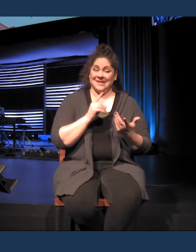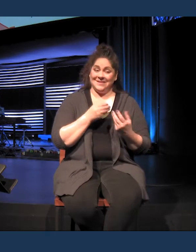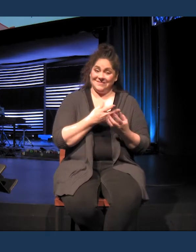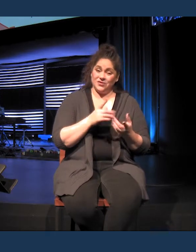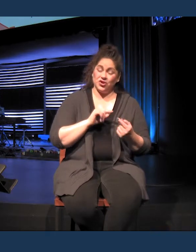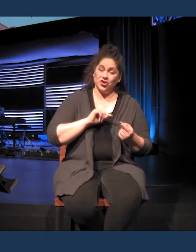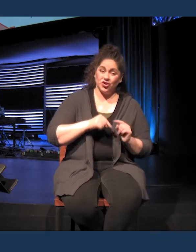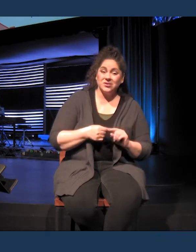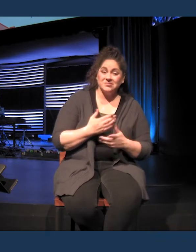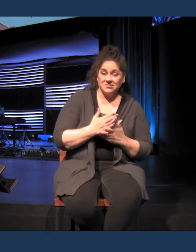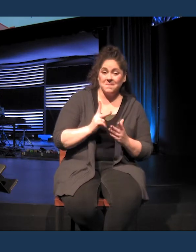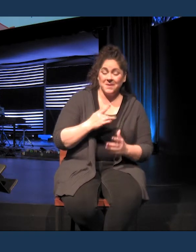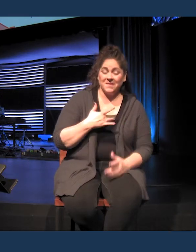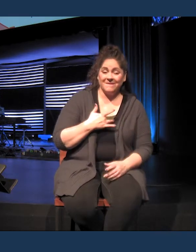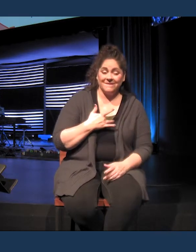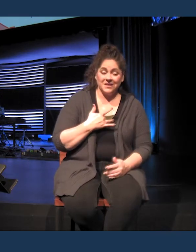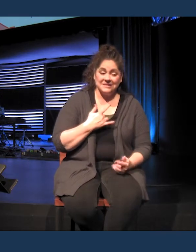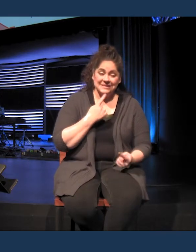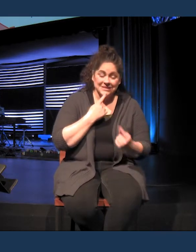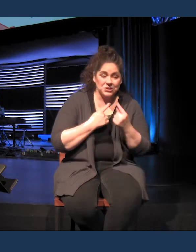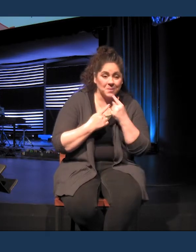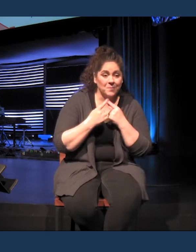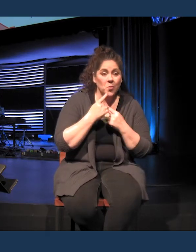hurt, disappointments.